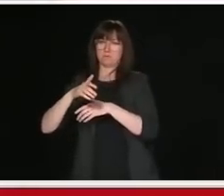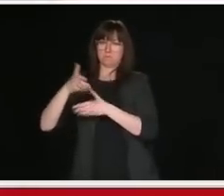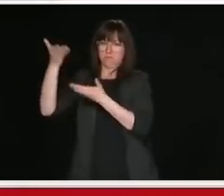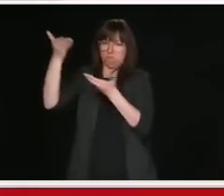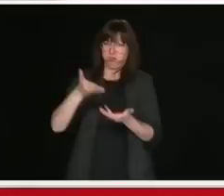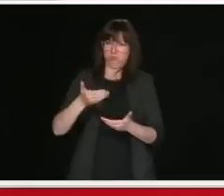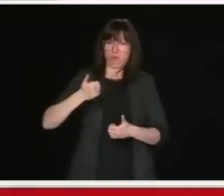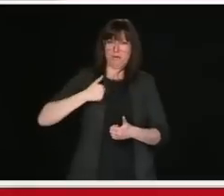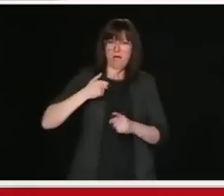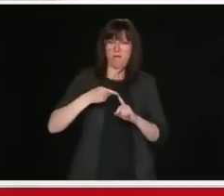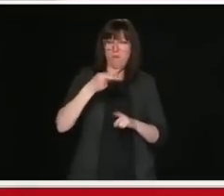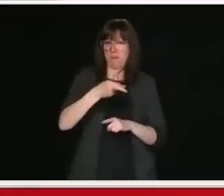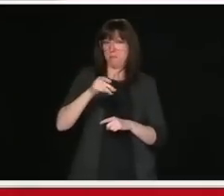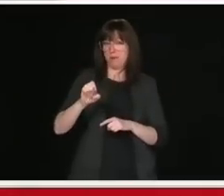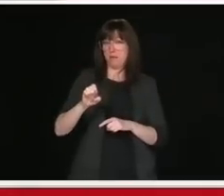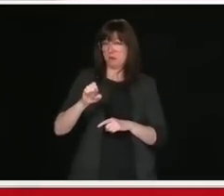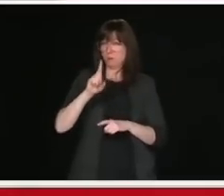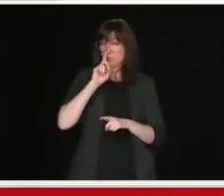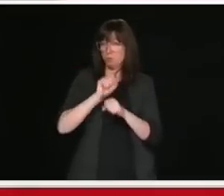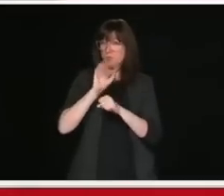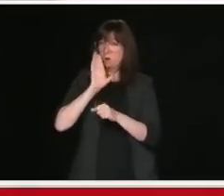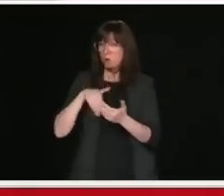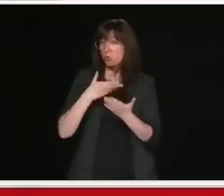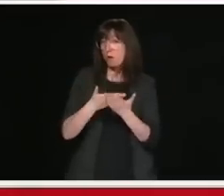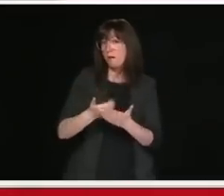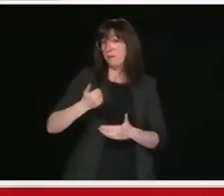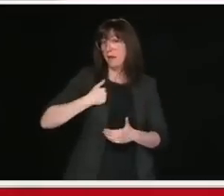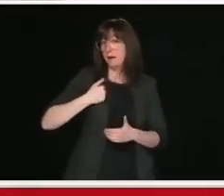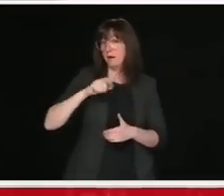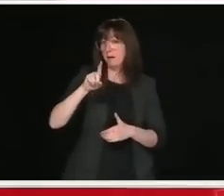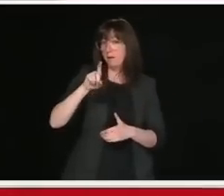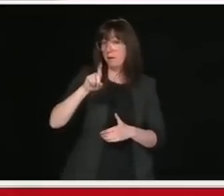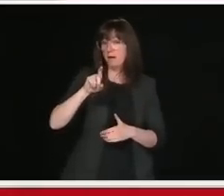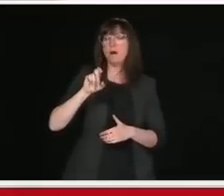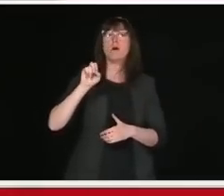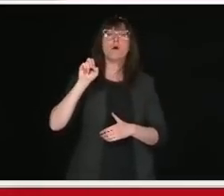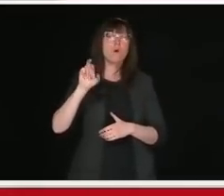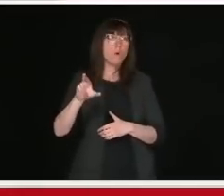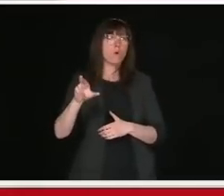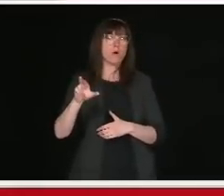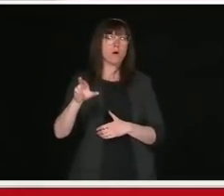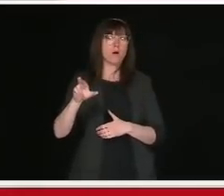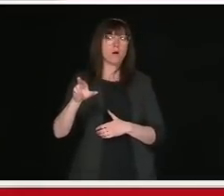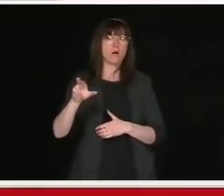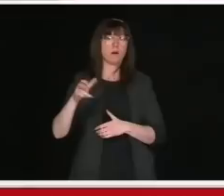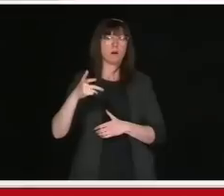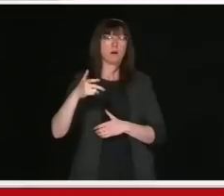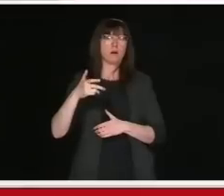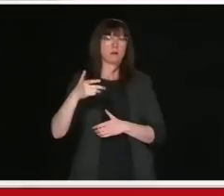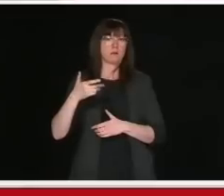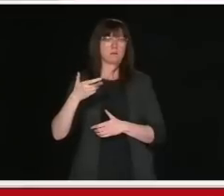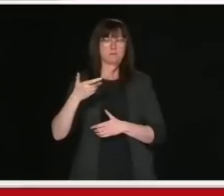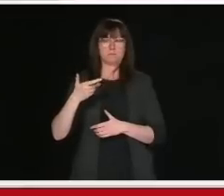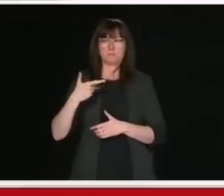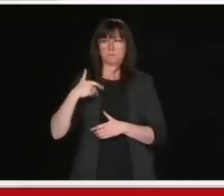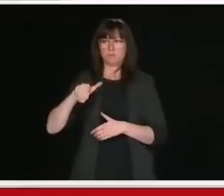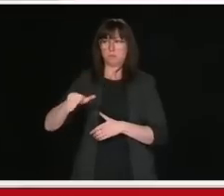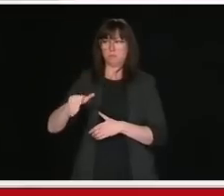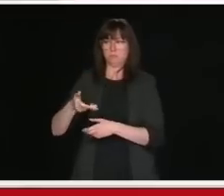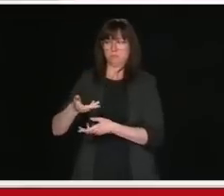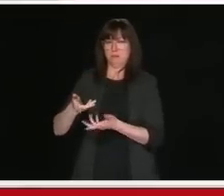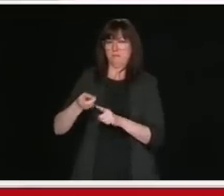Canada and not going to American interests that are now at over 200,000 cases? I saw with